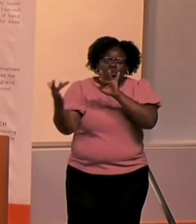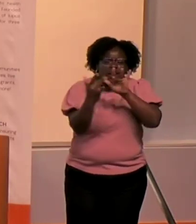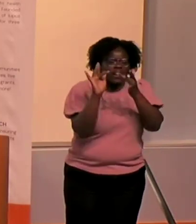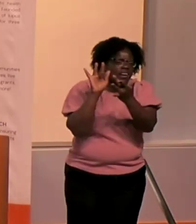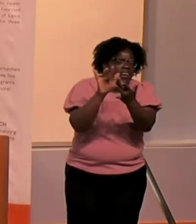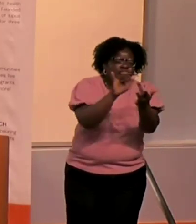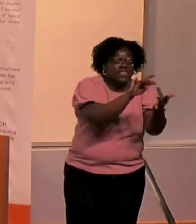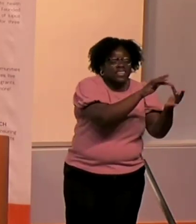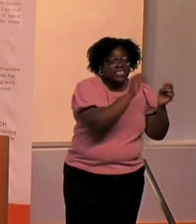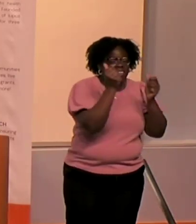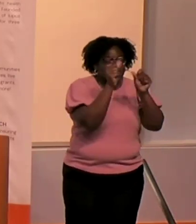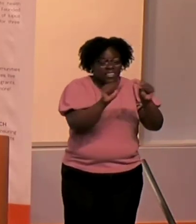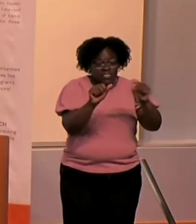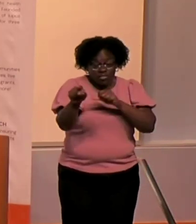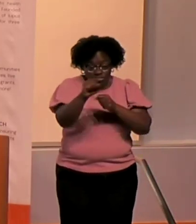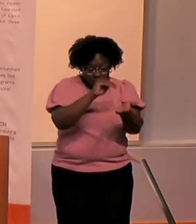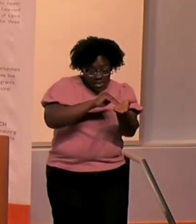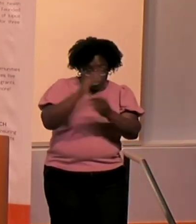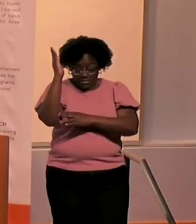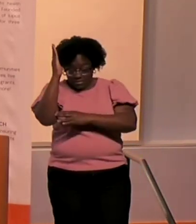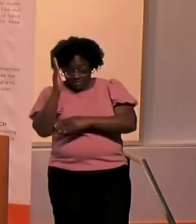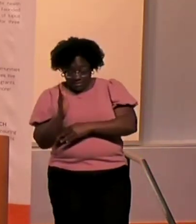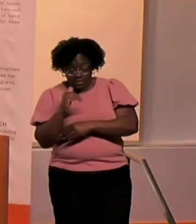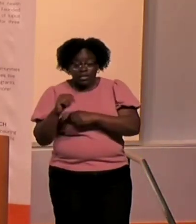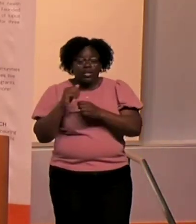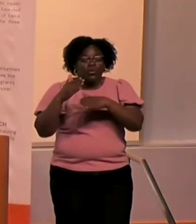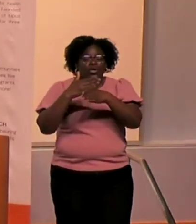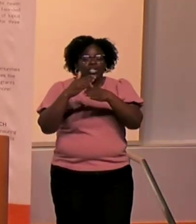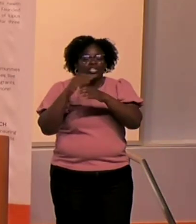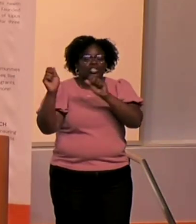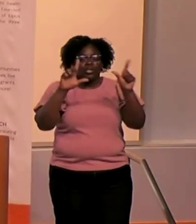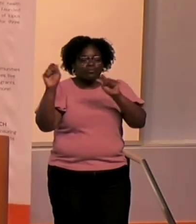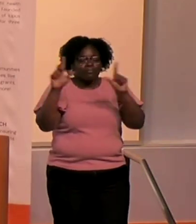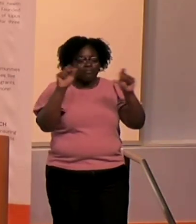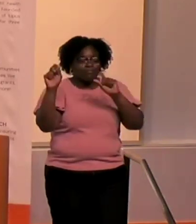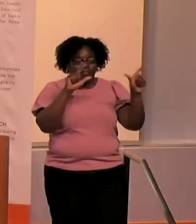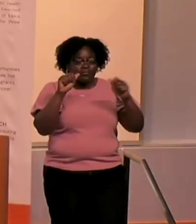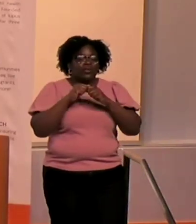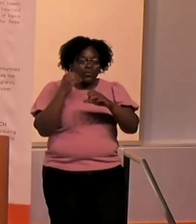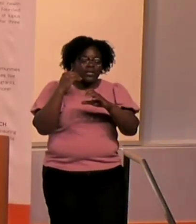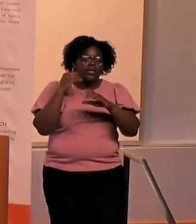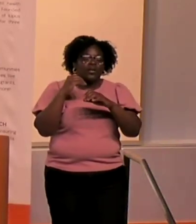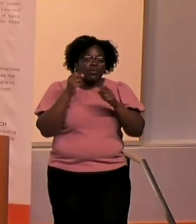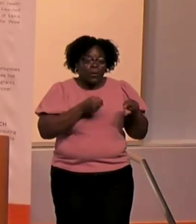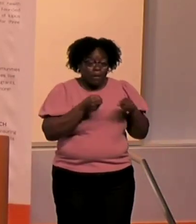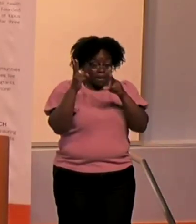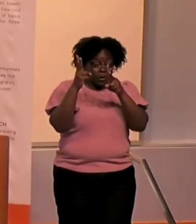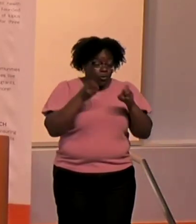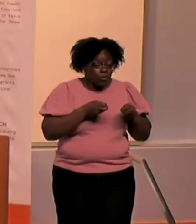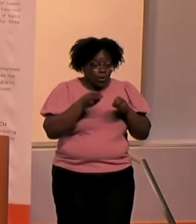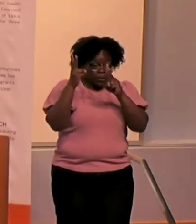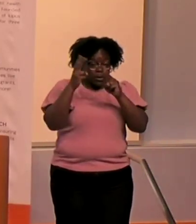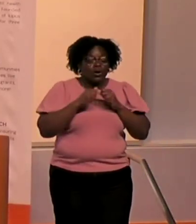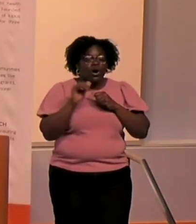doctors, we're going to be able to share the PowerPoints. So we'll put that all up when we put up the